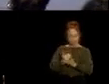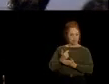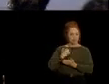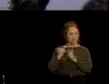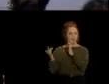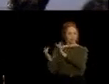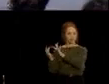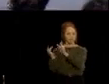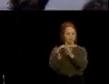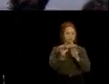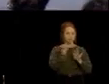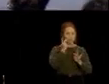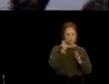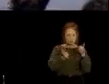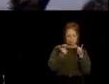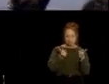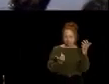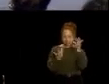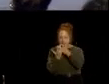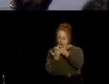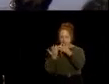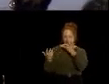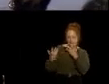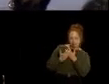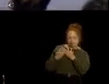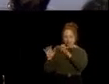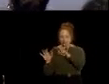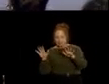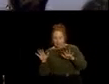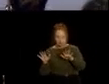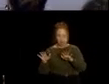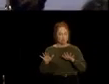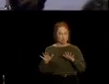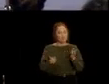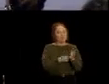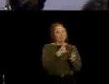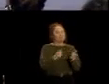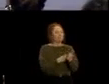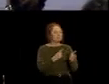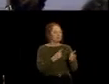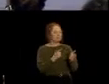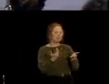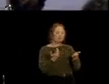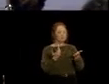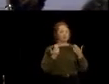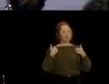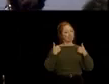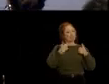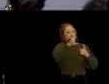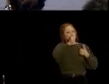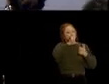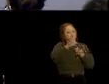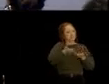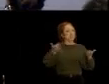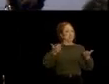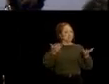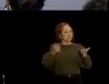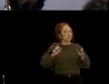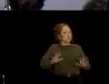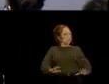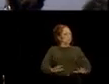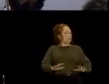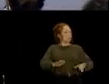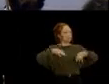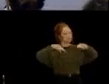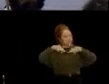it's definitely not an easy process because there are some things you don't want to have to explain, And it's really nice to finally be in a